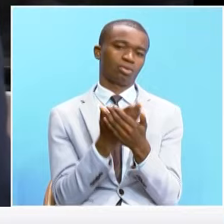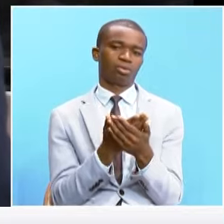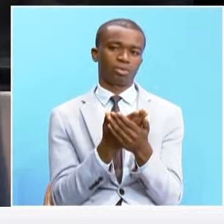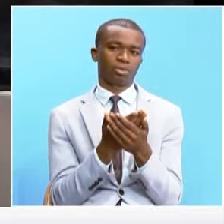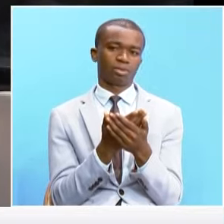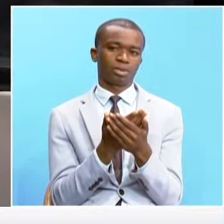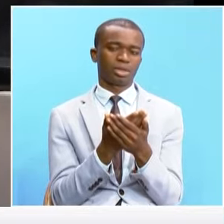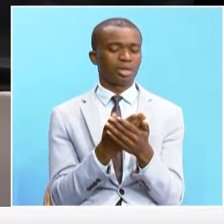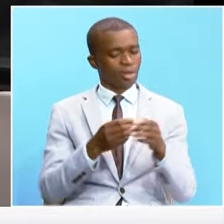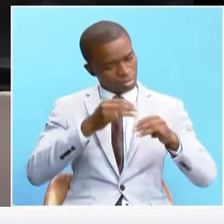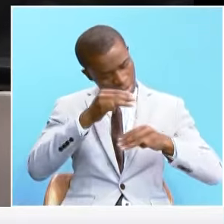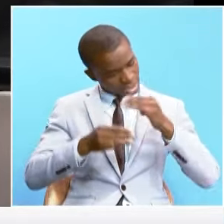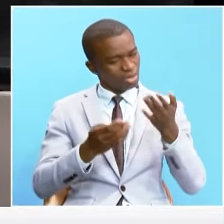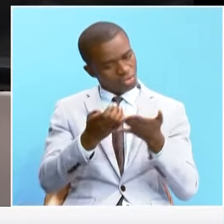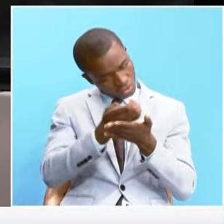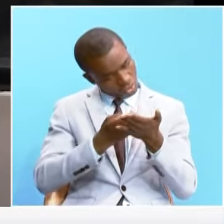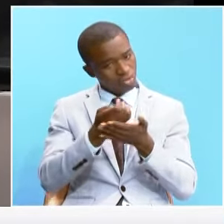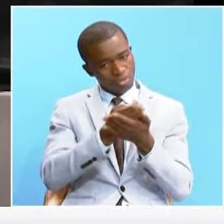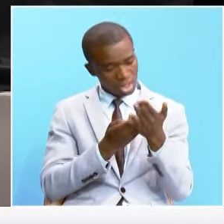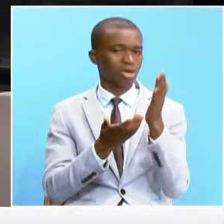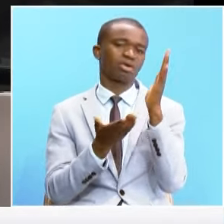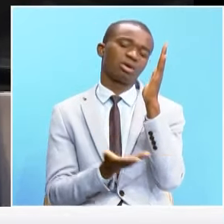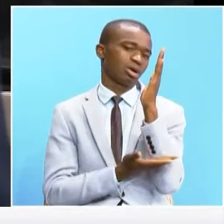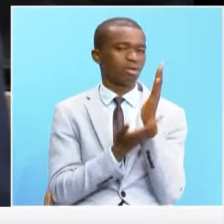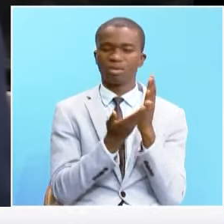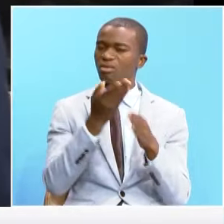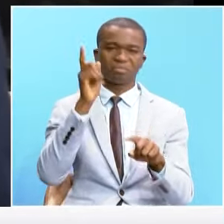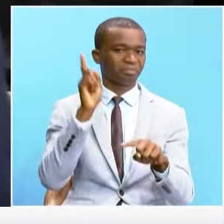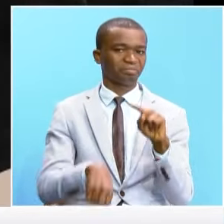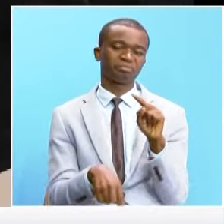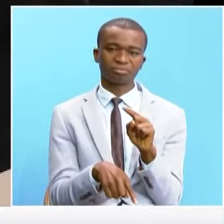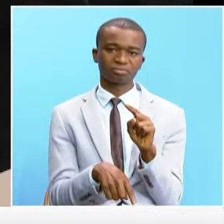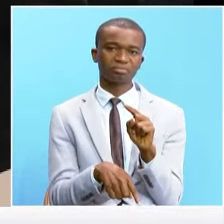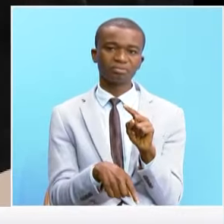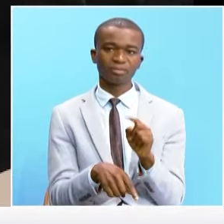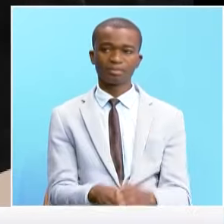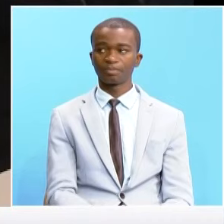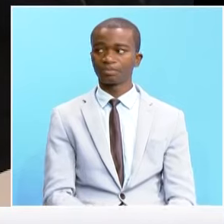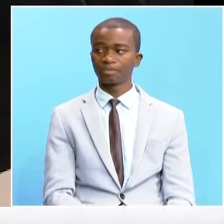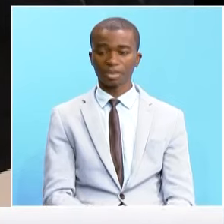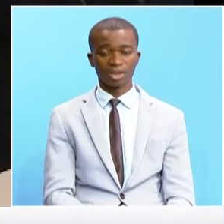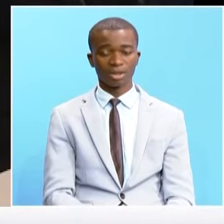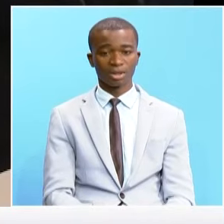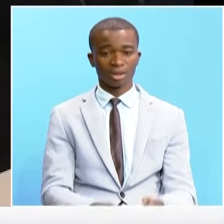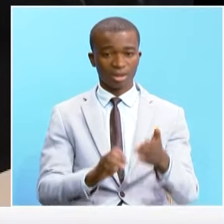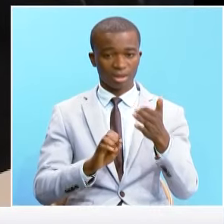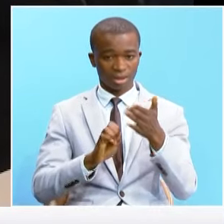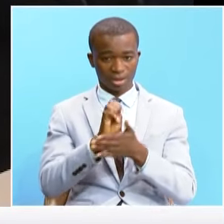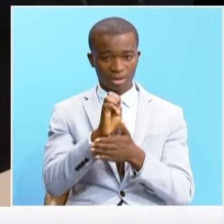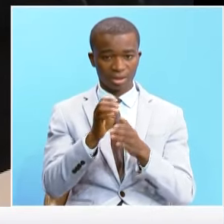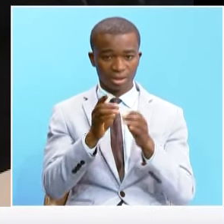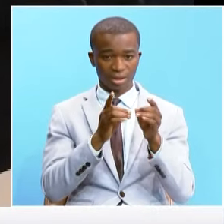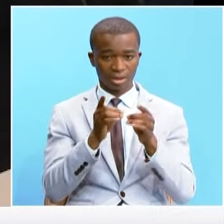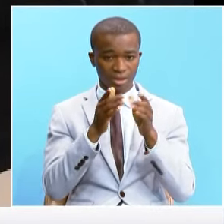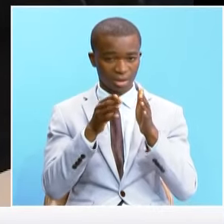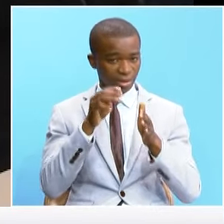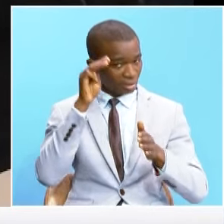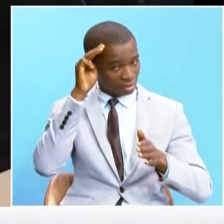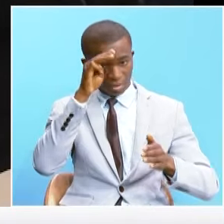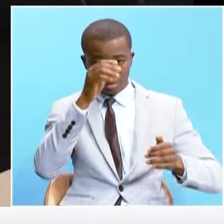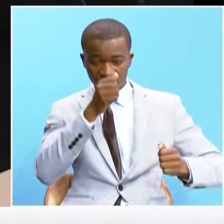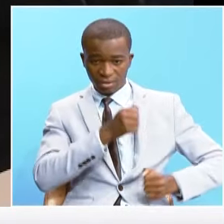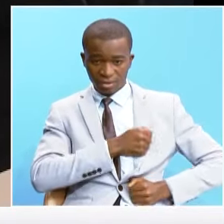affect economic growth in our two countries. In this regard, meanwhile, Executive Director of the Ministry of Defense and